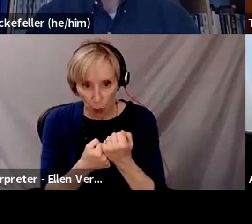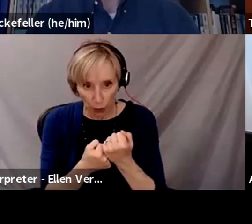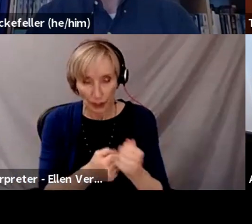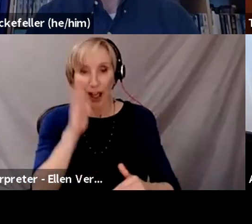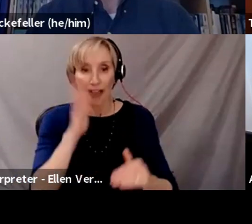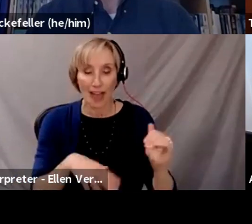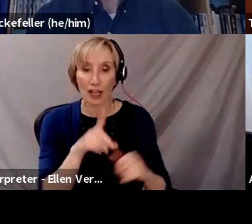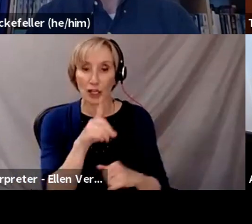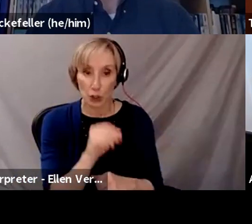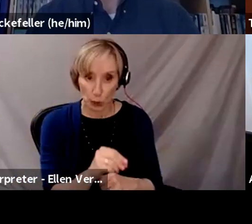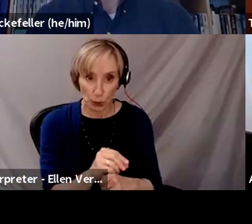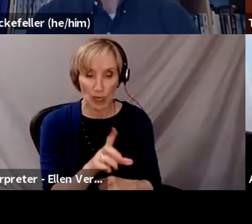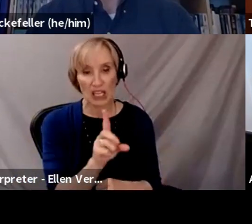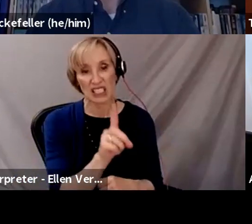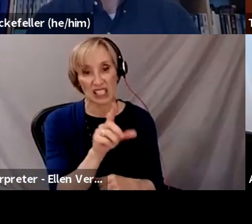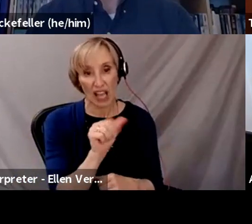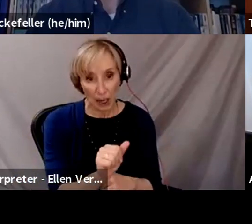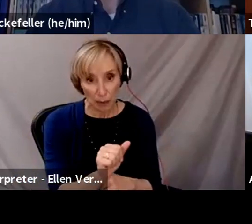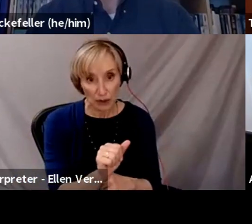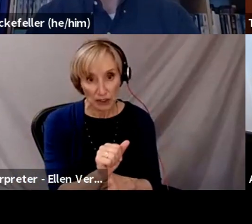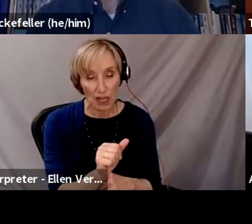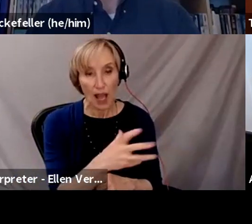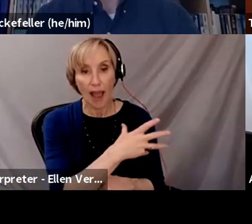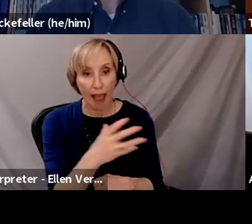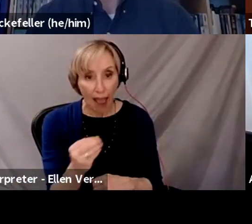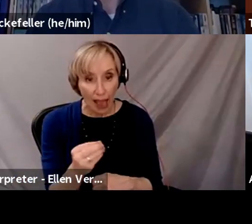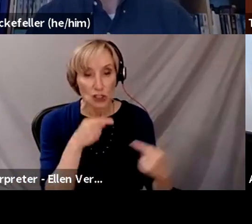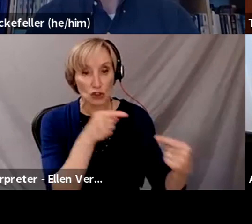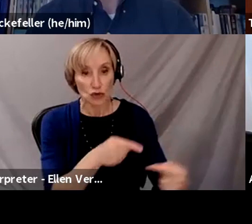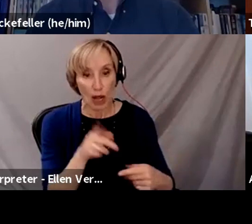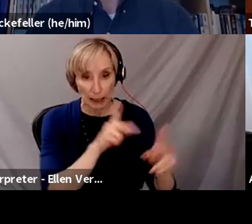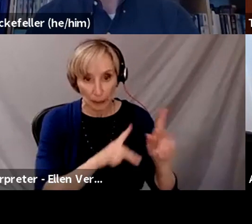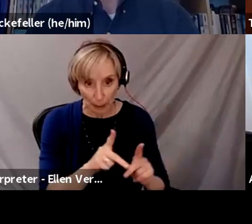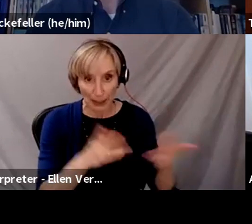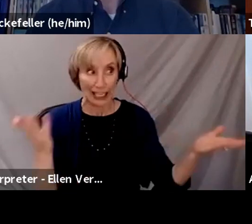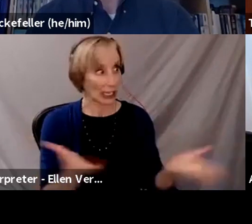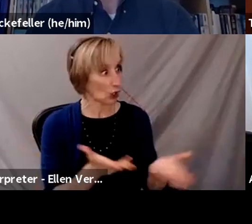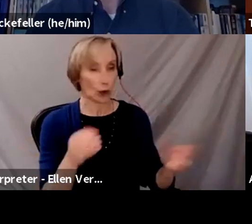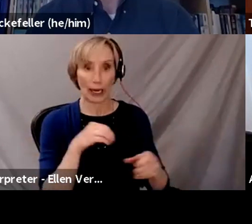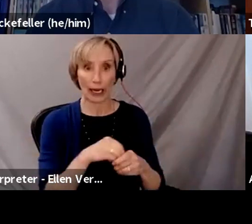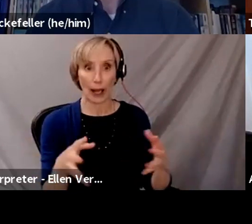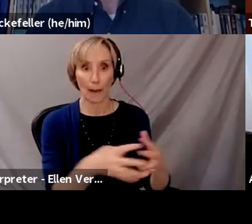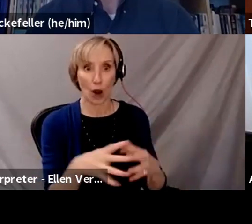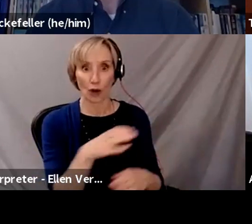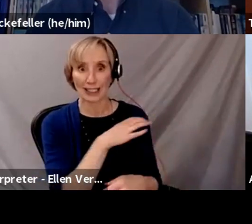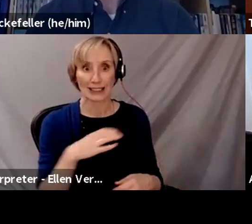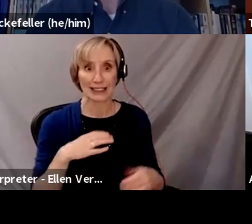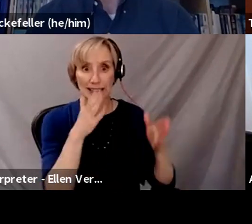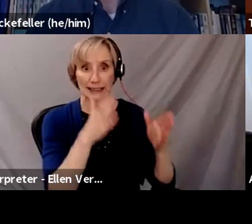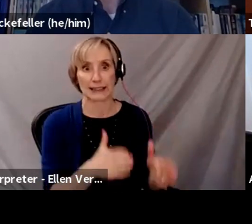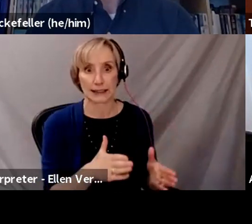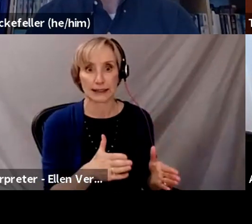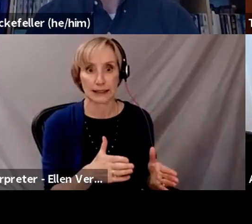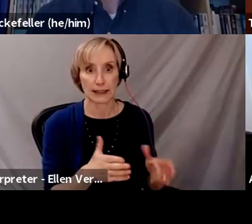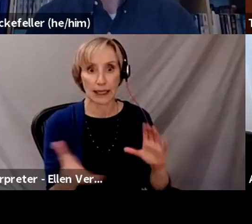do disabled and struggling people who are American citizens